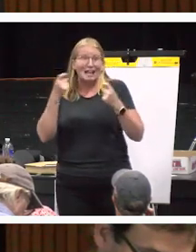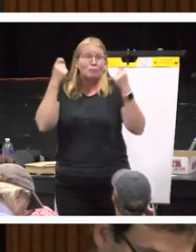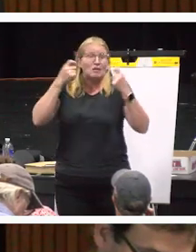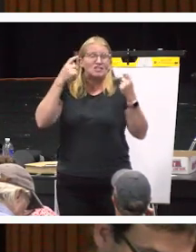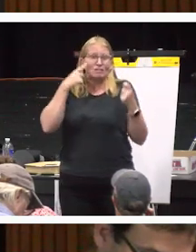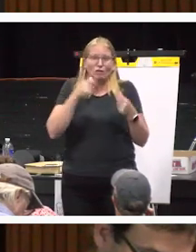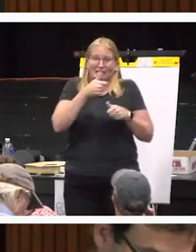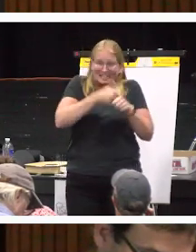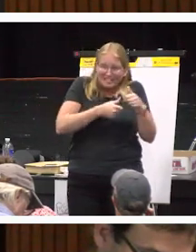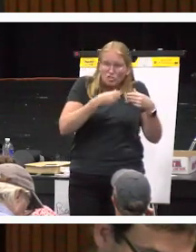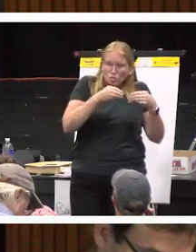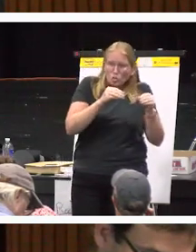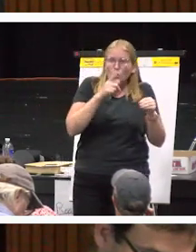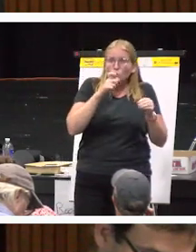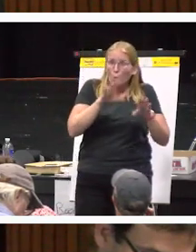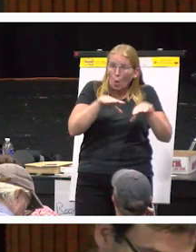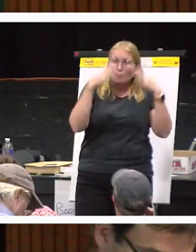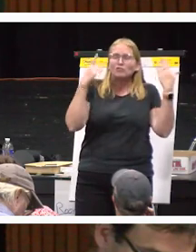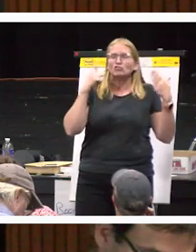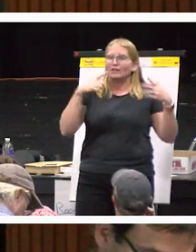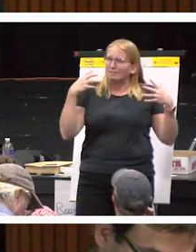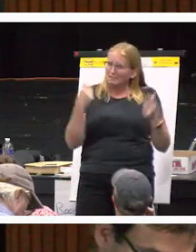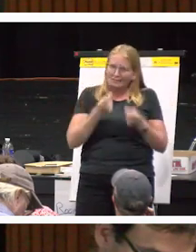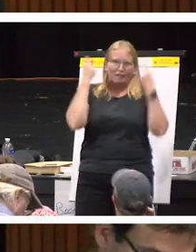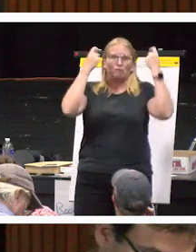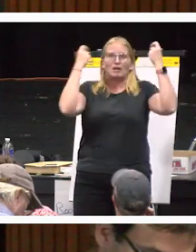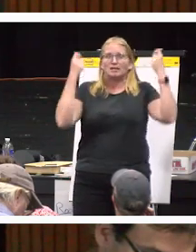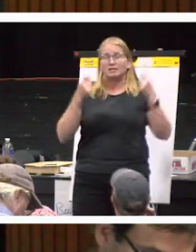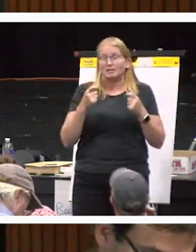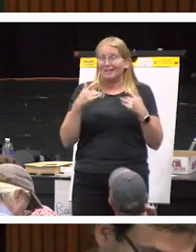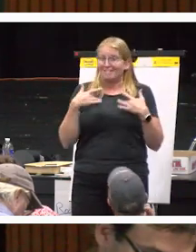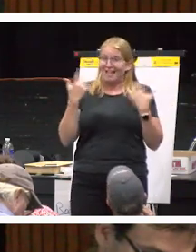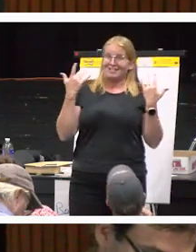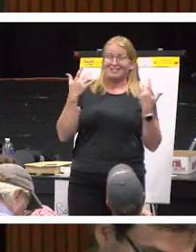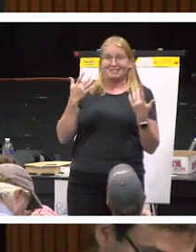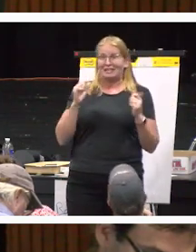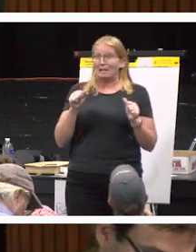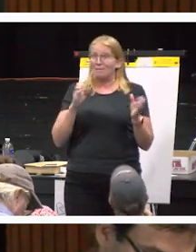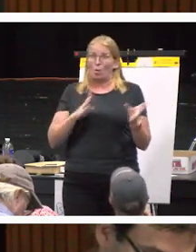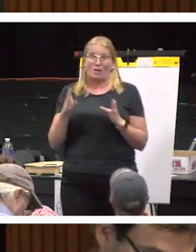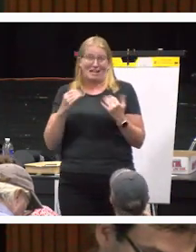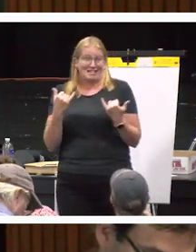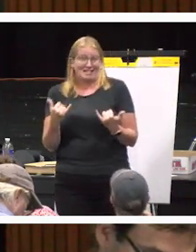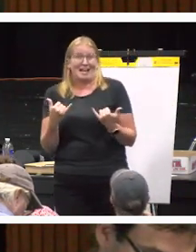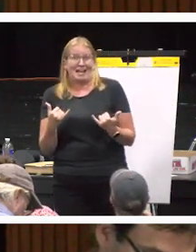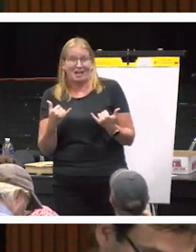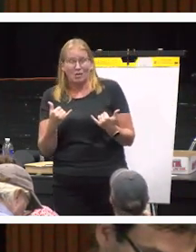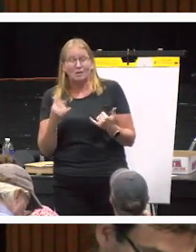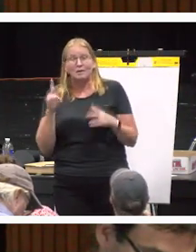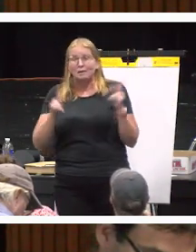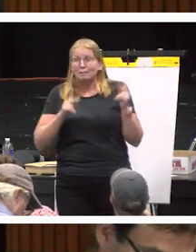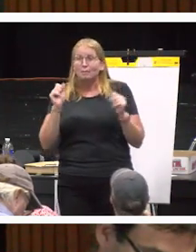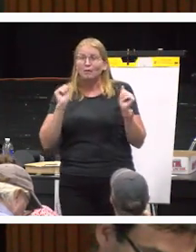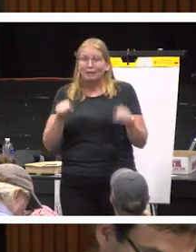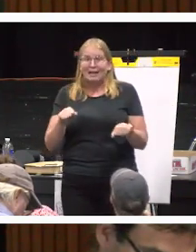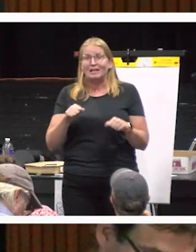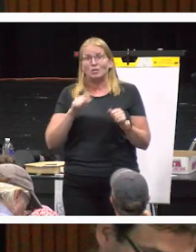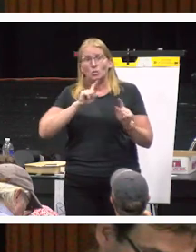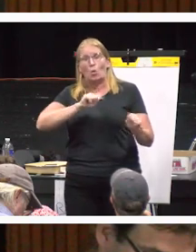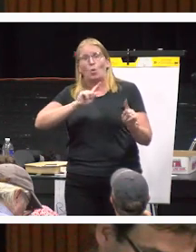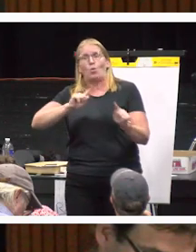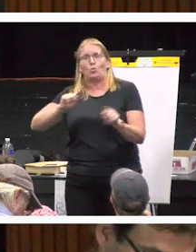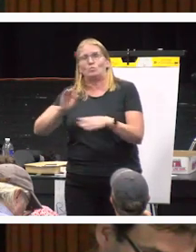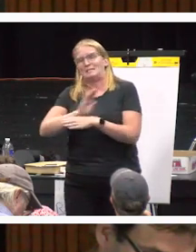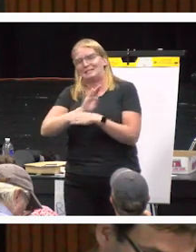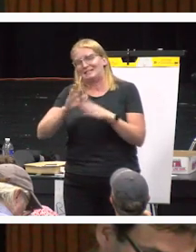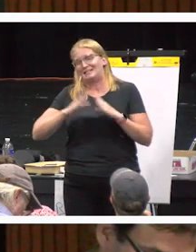restaurant, and business that opens its doors. Events and promotions can be organized even now. Residents can bring their patronage downtown to